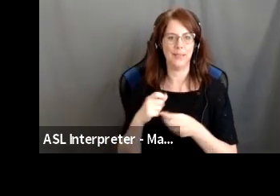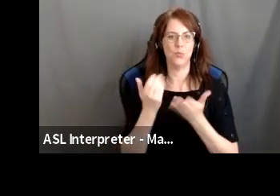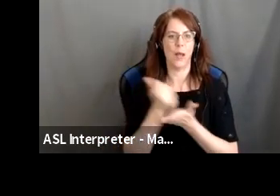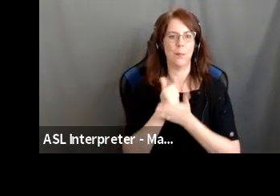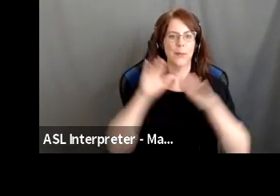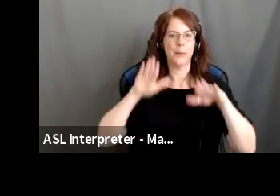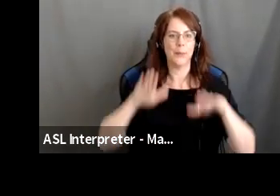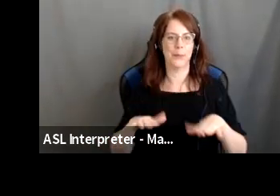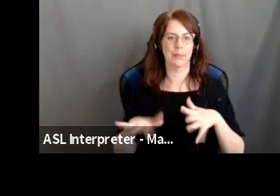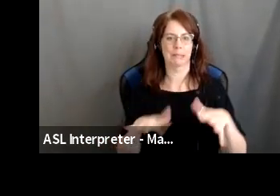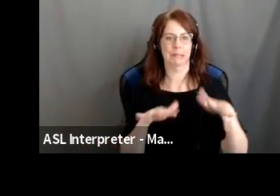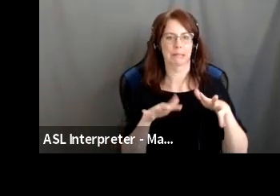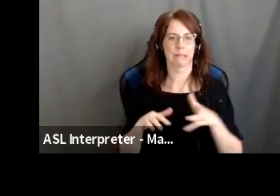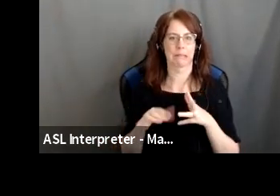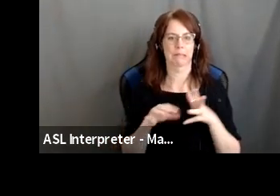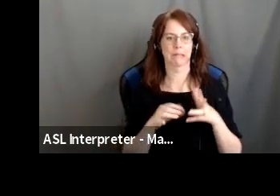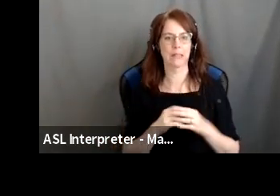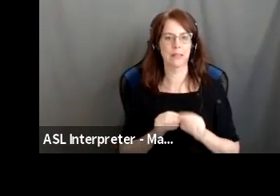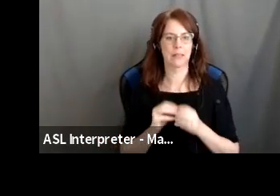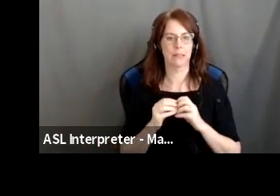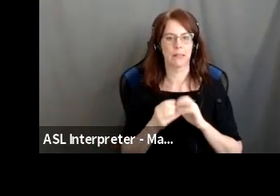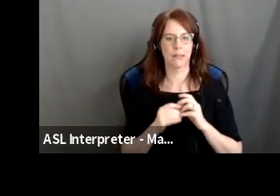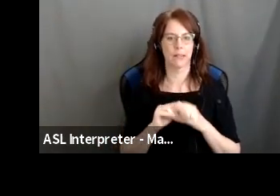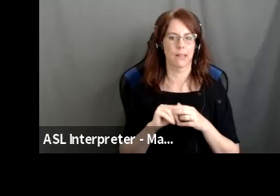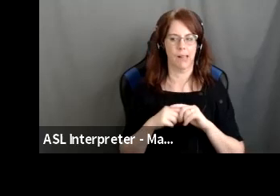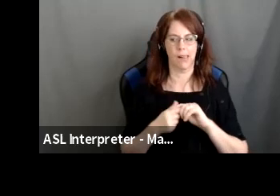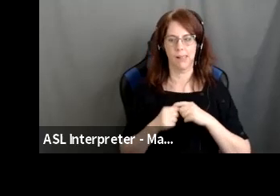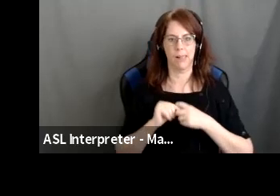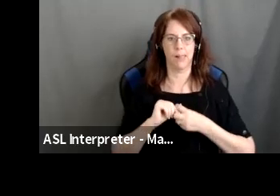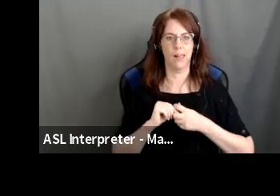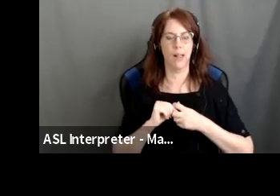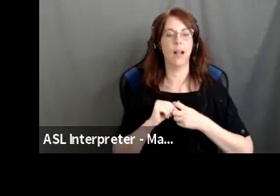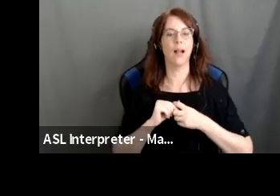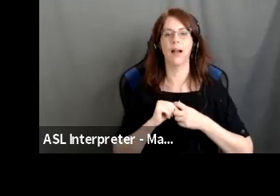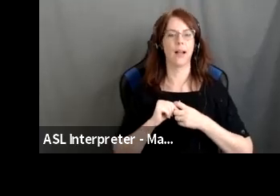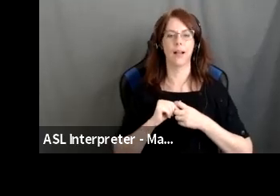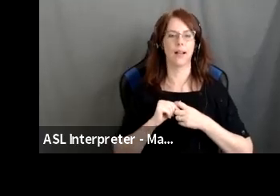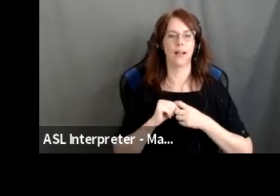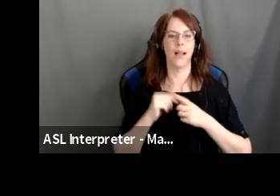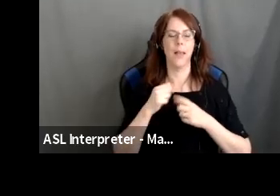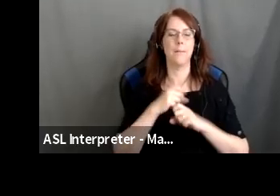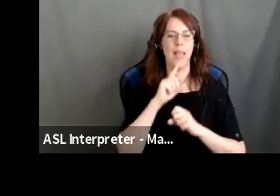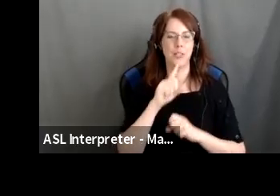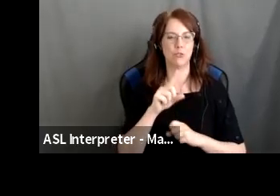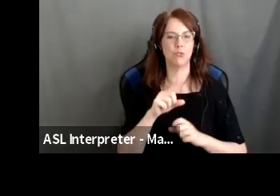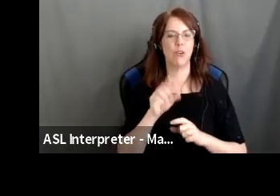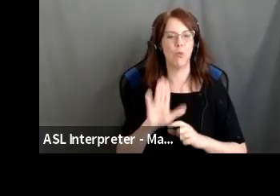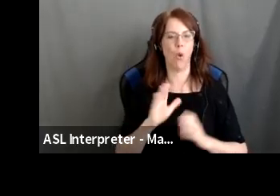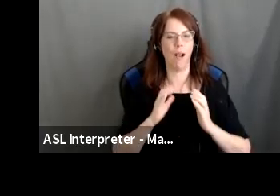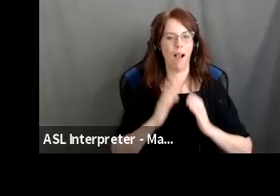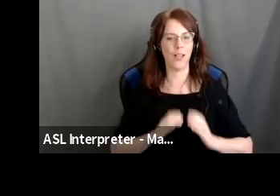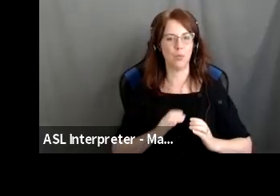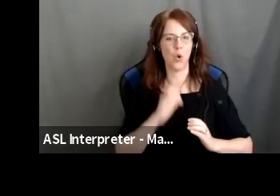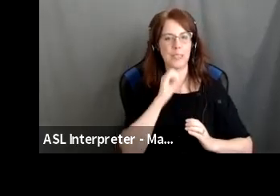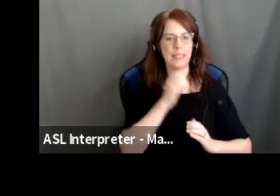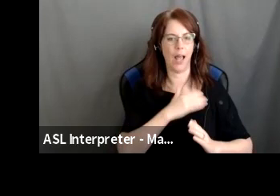or that they might have. You want to make sure that they can still, that it's not